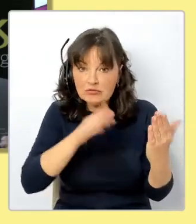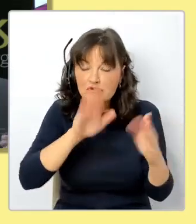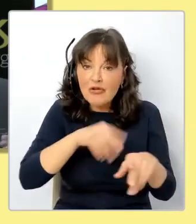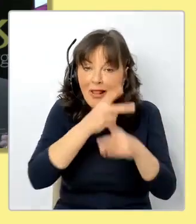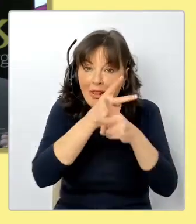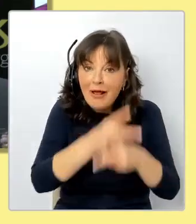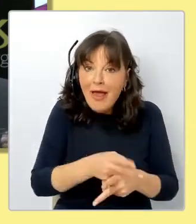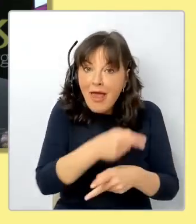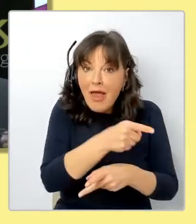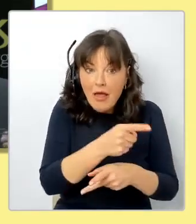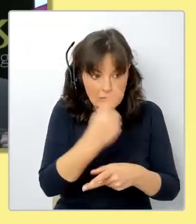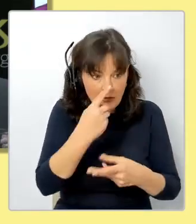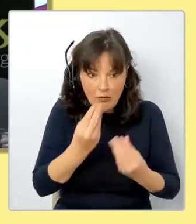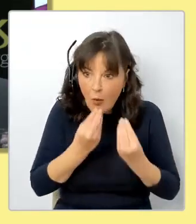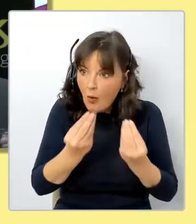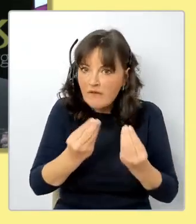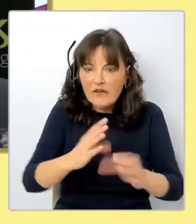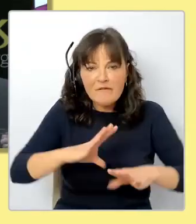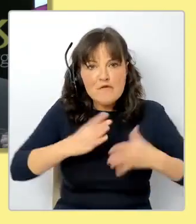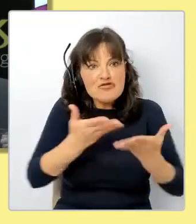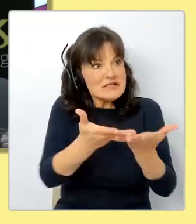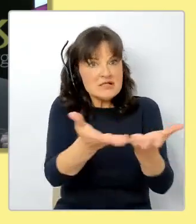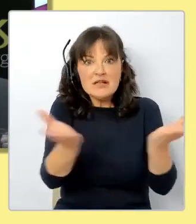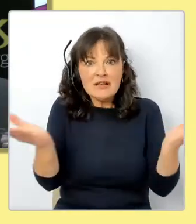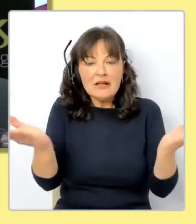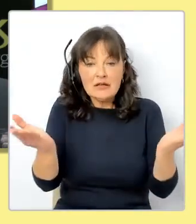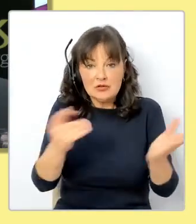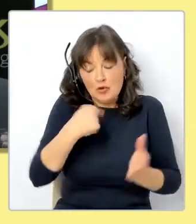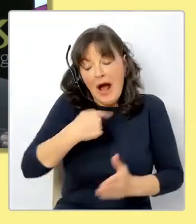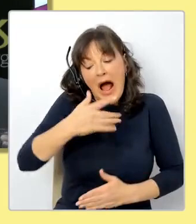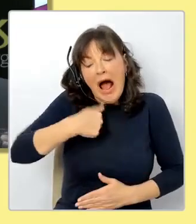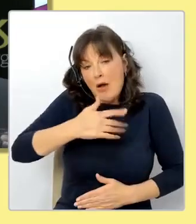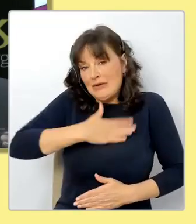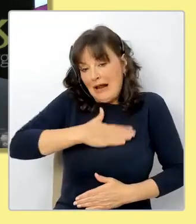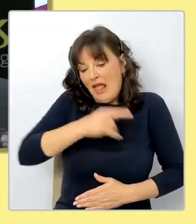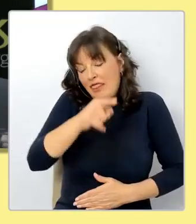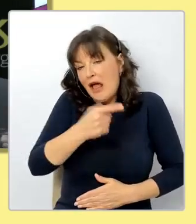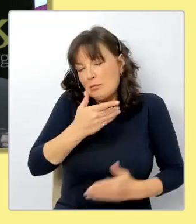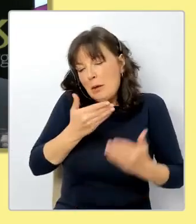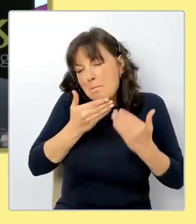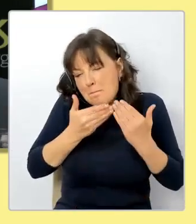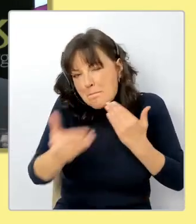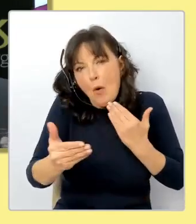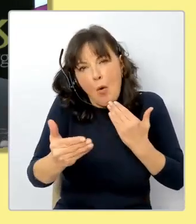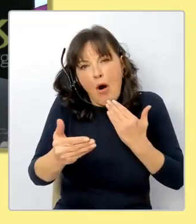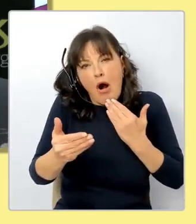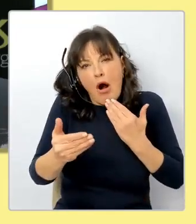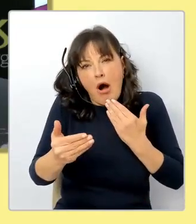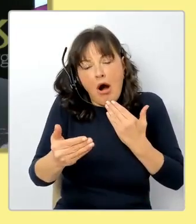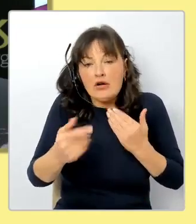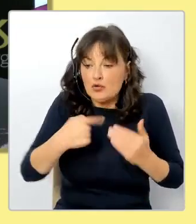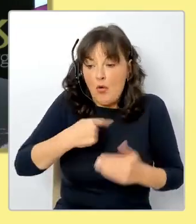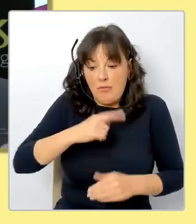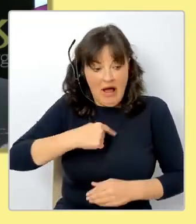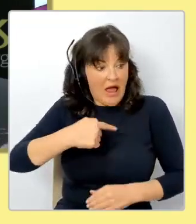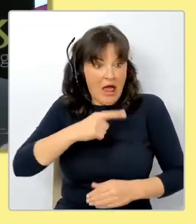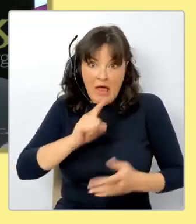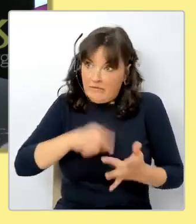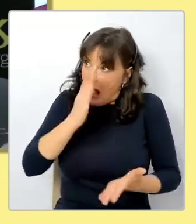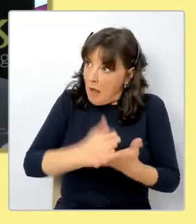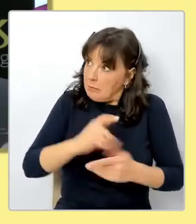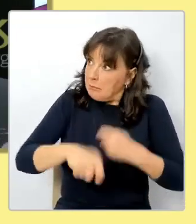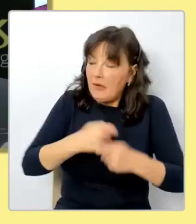to accelerate that, go quicker. So in my first budget as First Minister, I would make the funds available in order